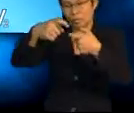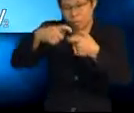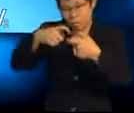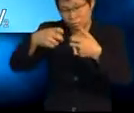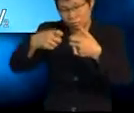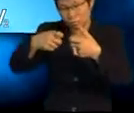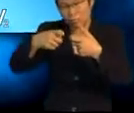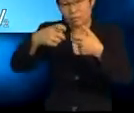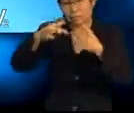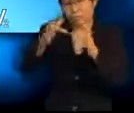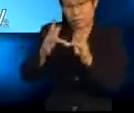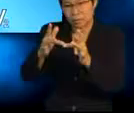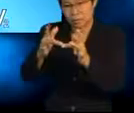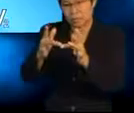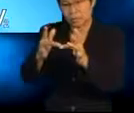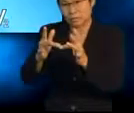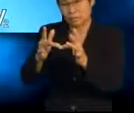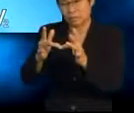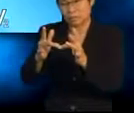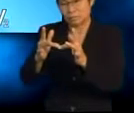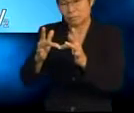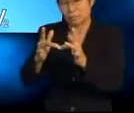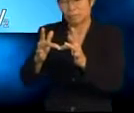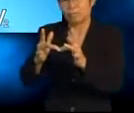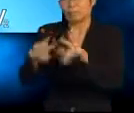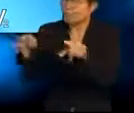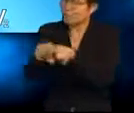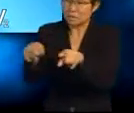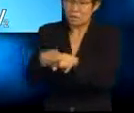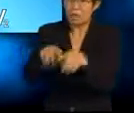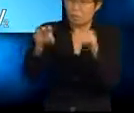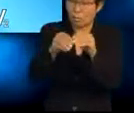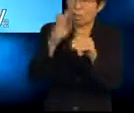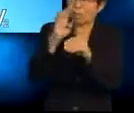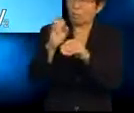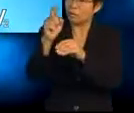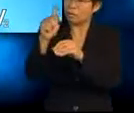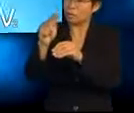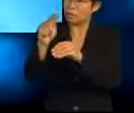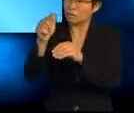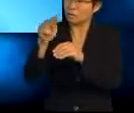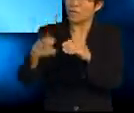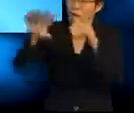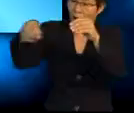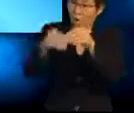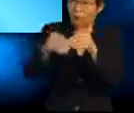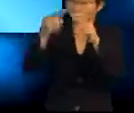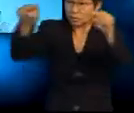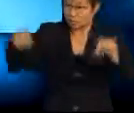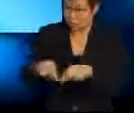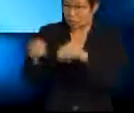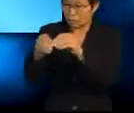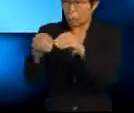parallel to each other is the same. As more resistors are added to the circuit,